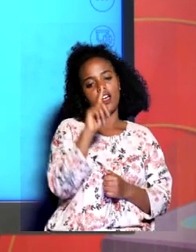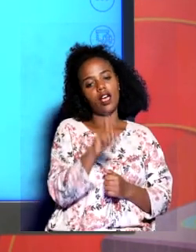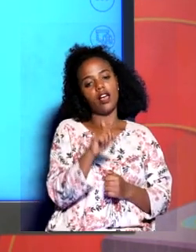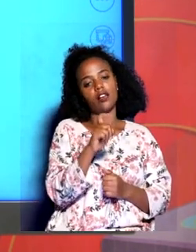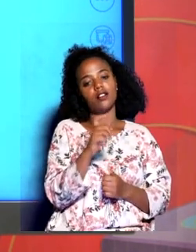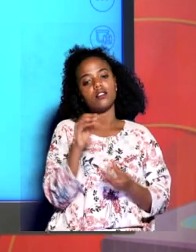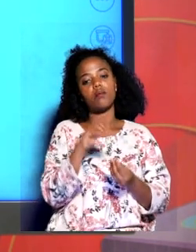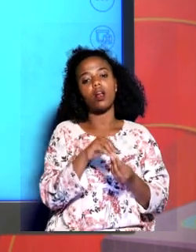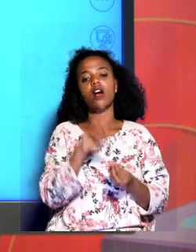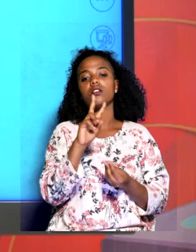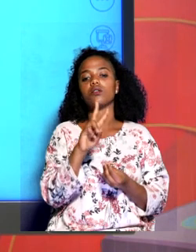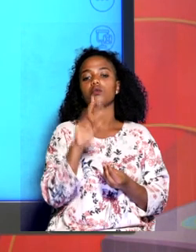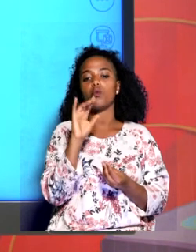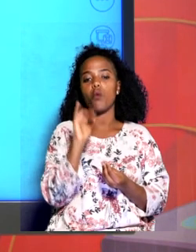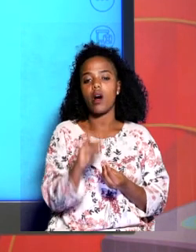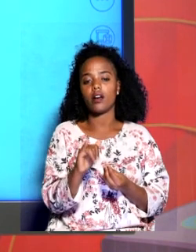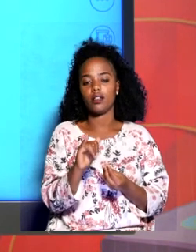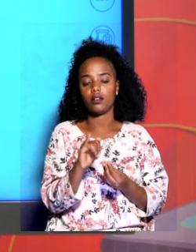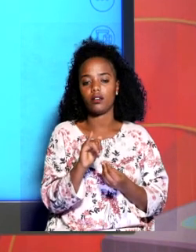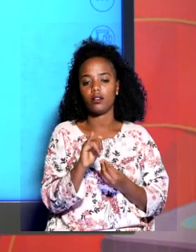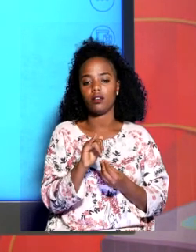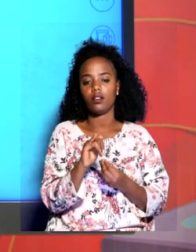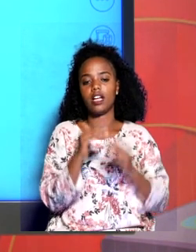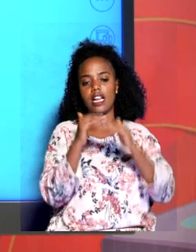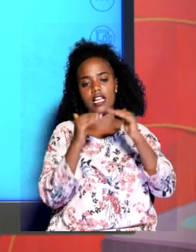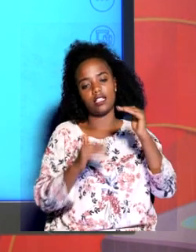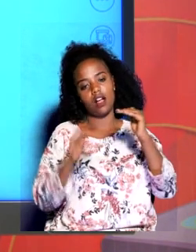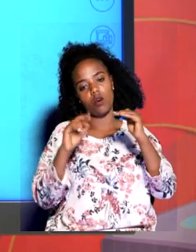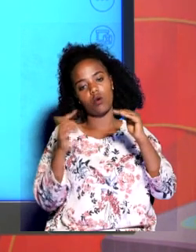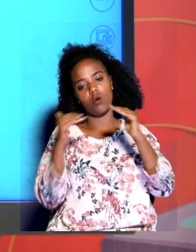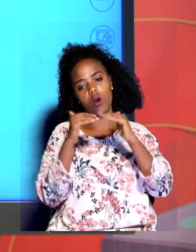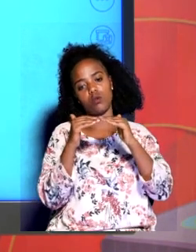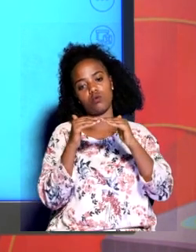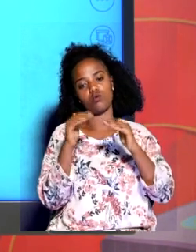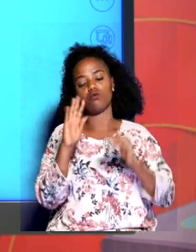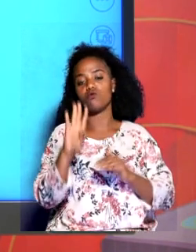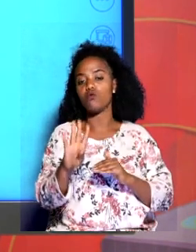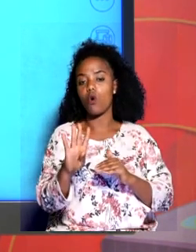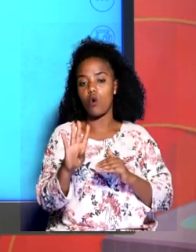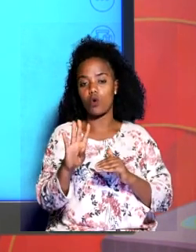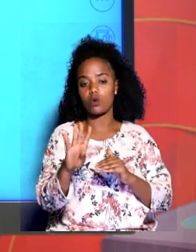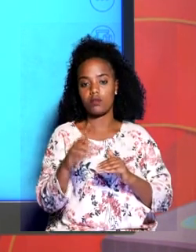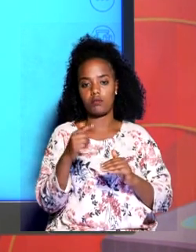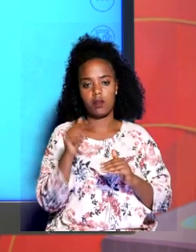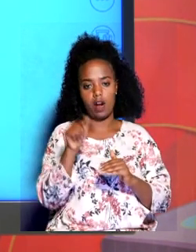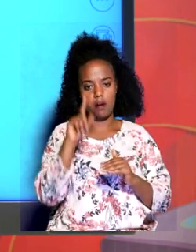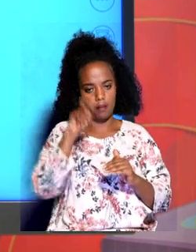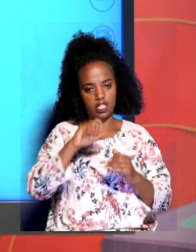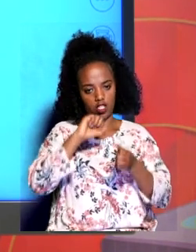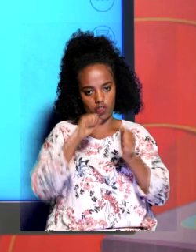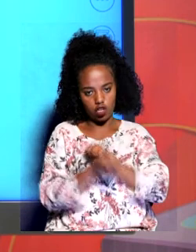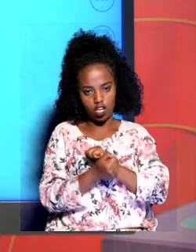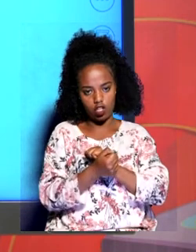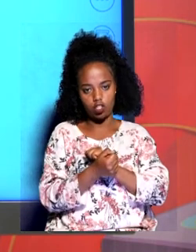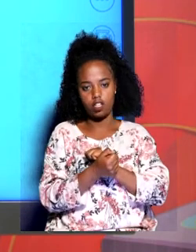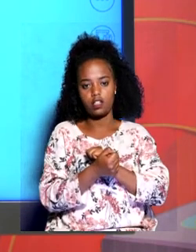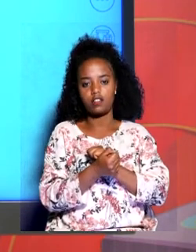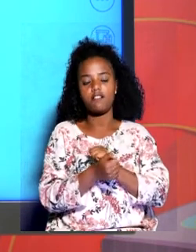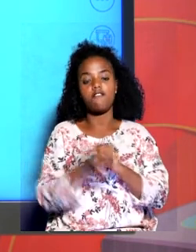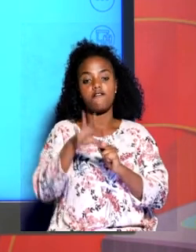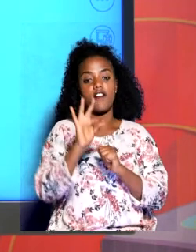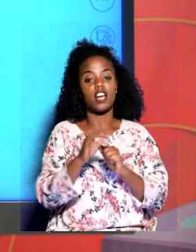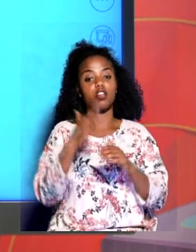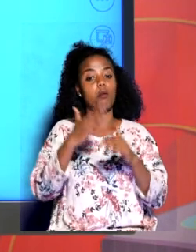plus 2y less than or equal to 4. So I need to change this into equation to find the boundary